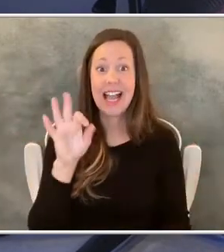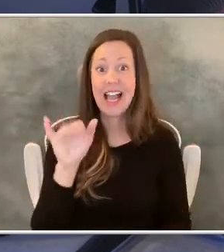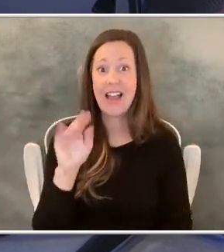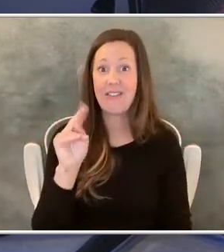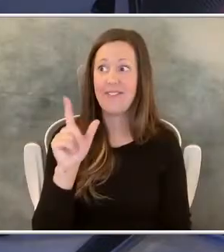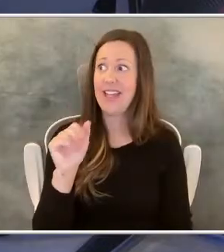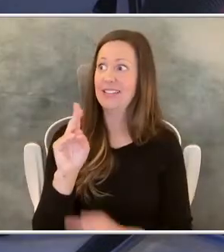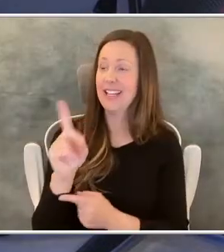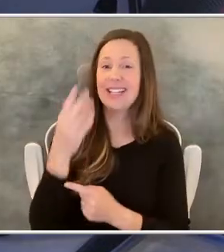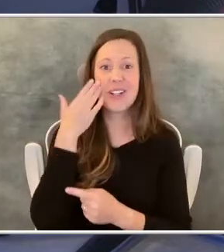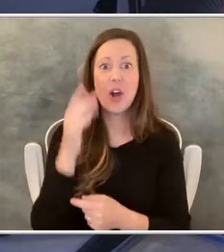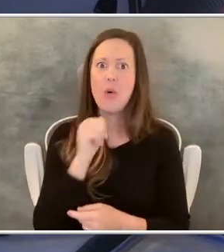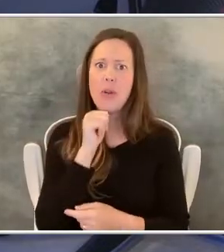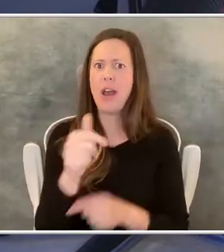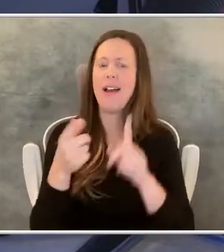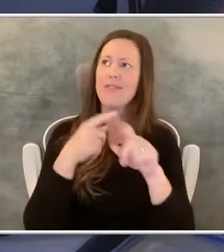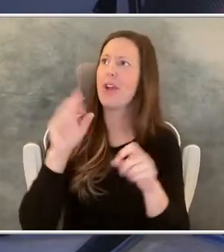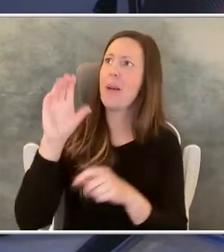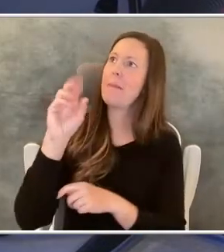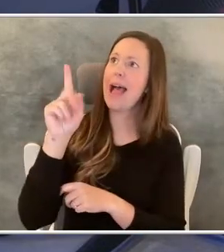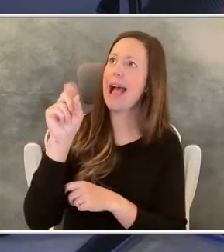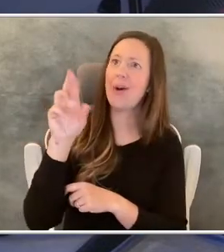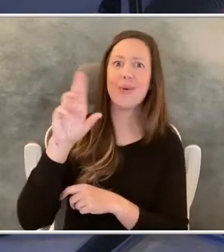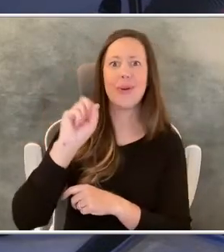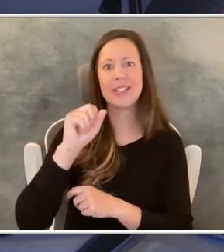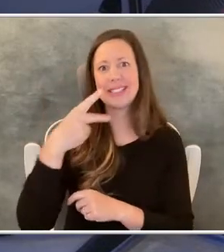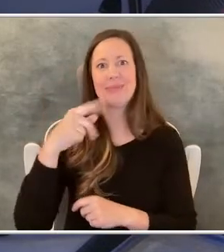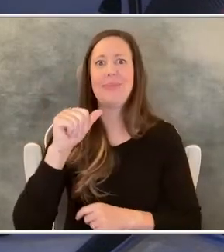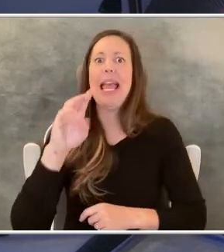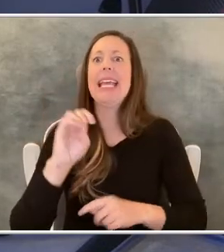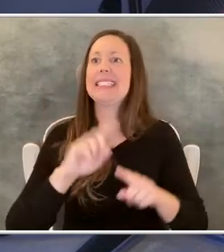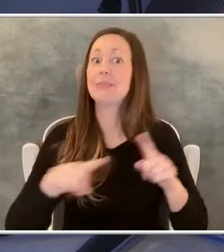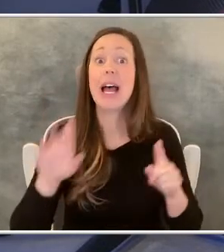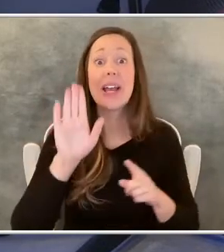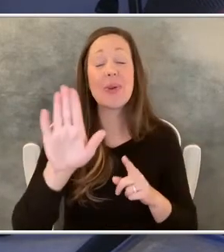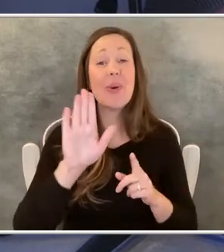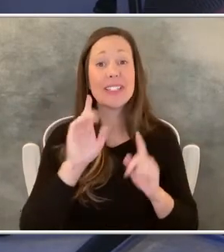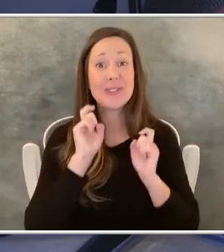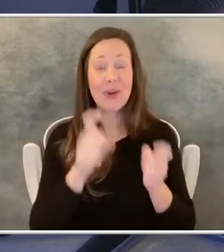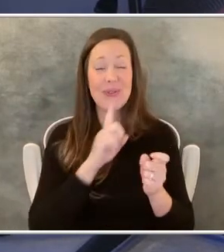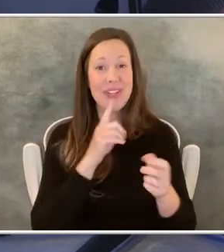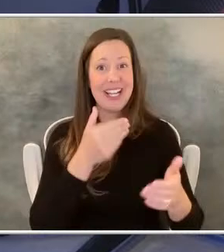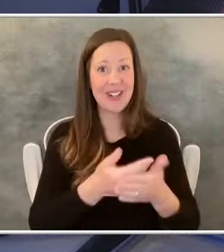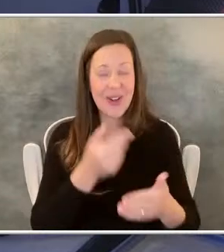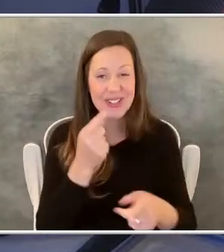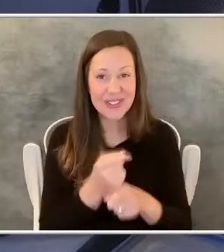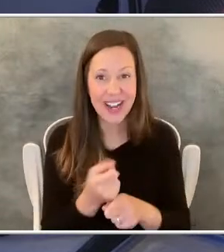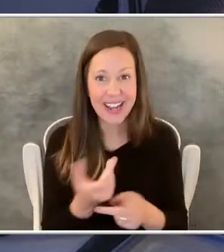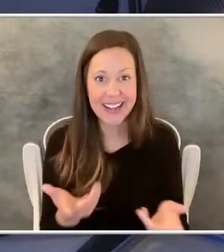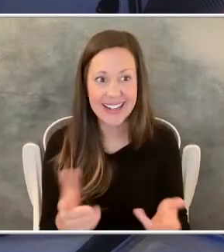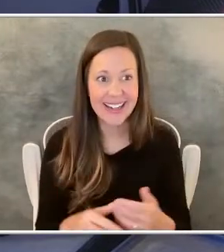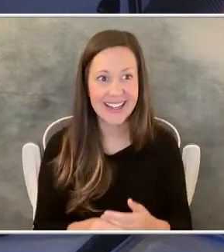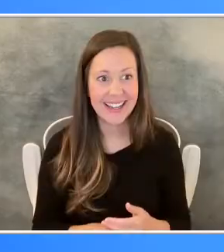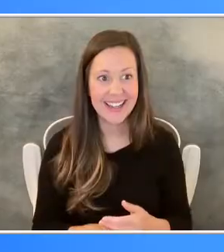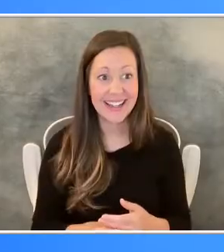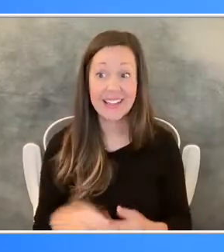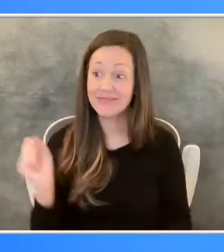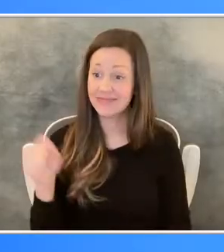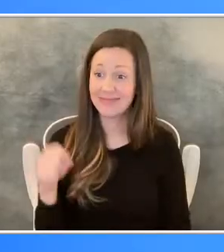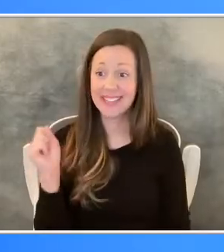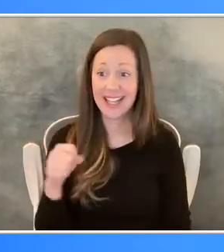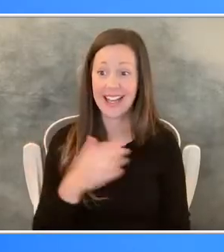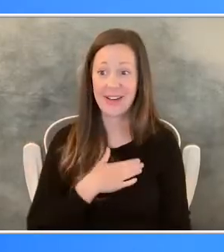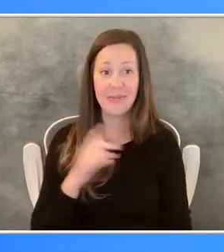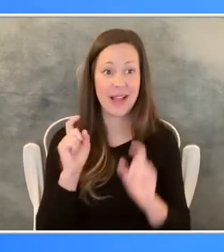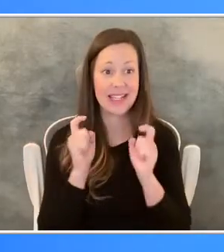of the world, and your donor was right up the road, kind of, from where you are. Yes, yeah. My